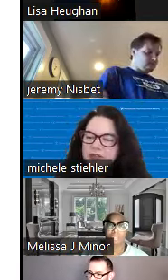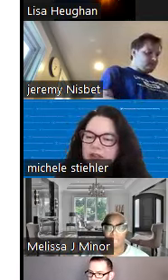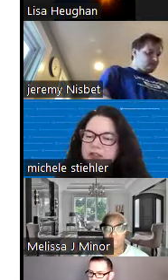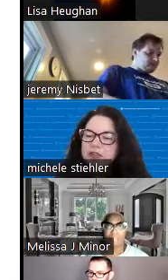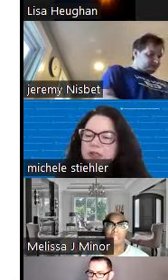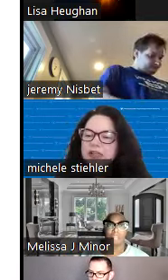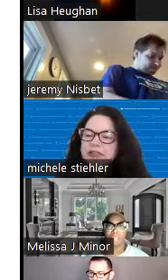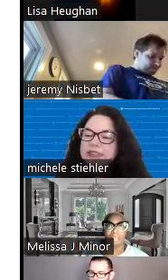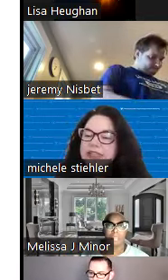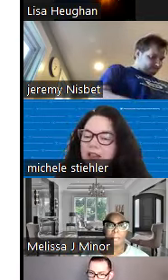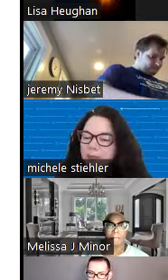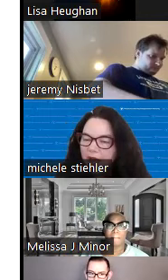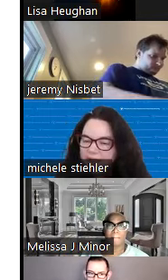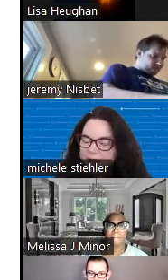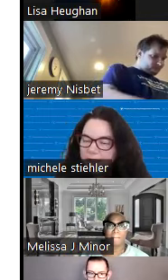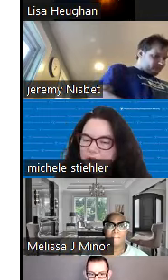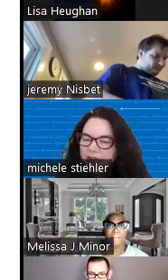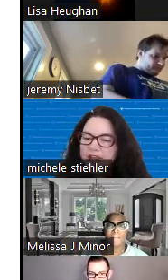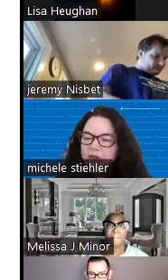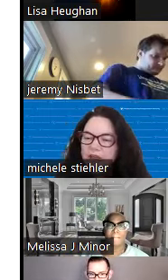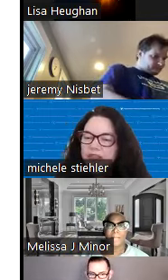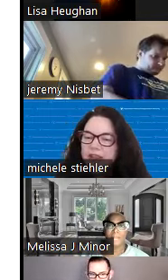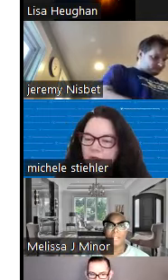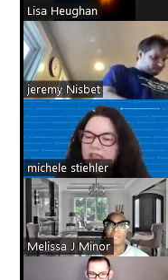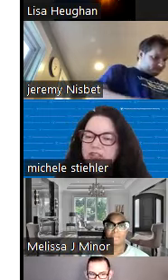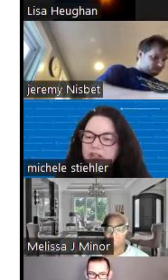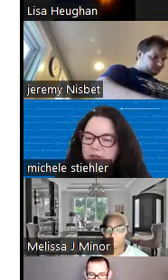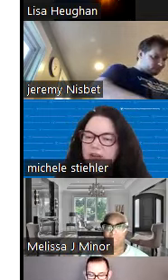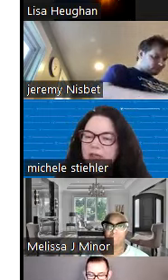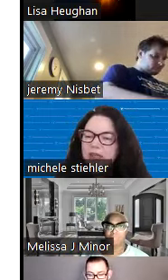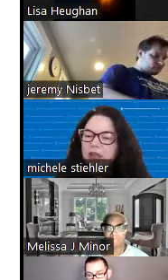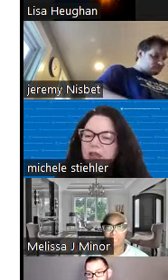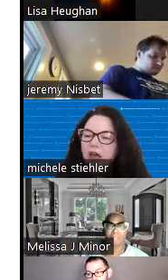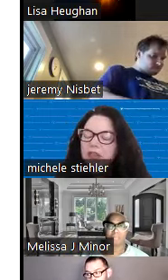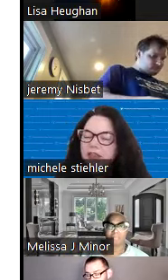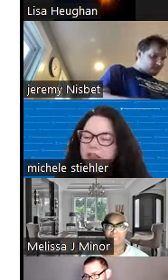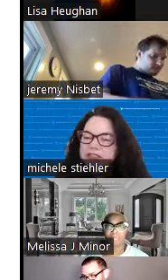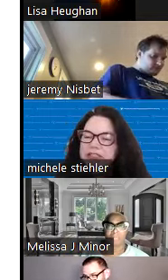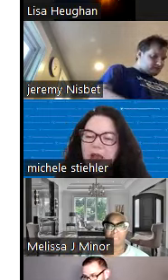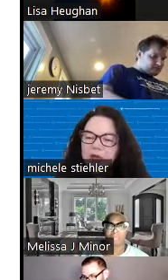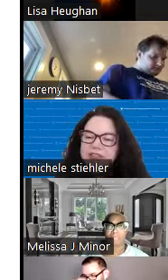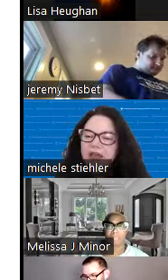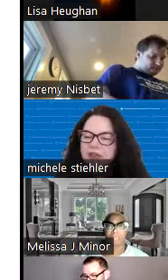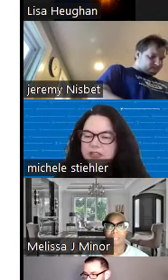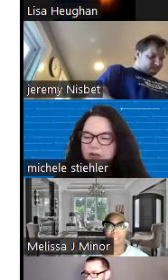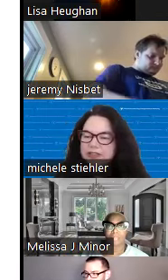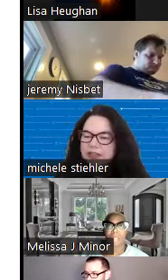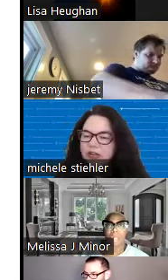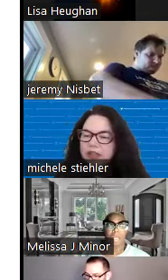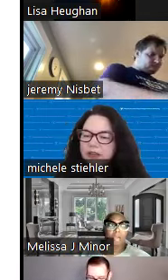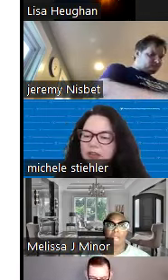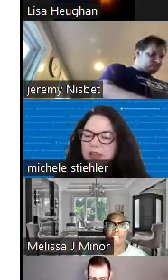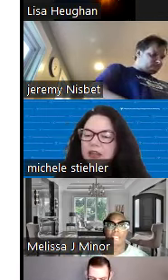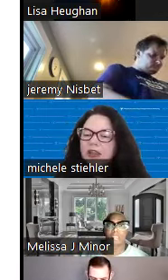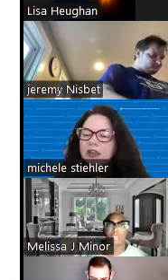service. So it's possible, and I don't have all that information in front of me, that you sit outside of the service